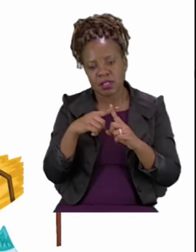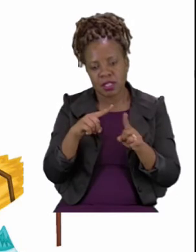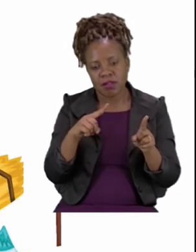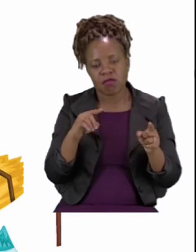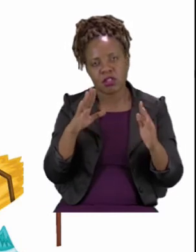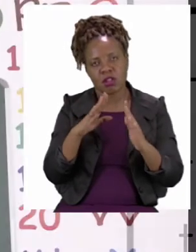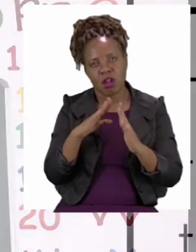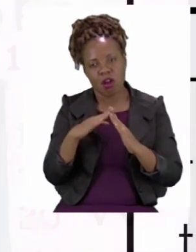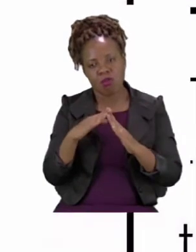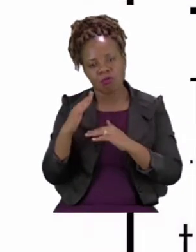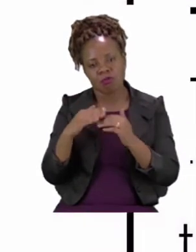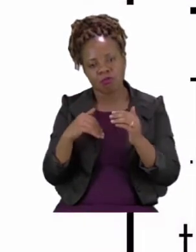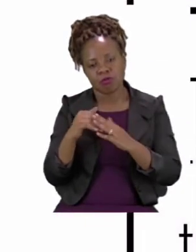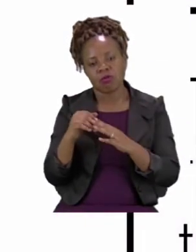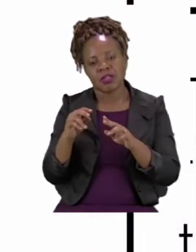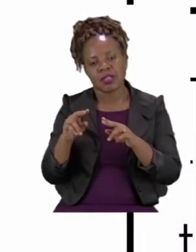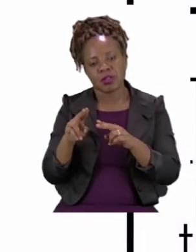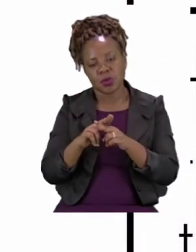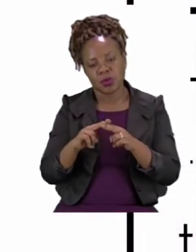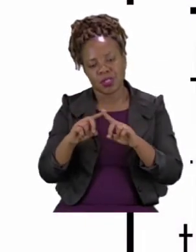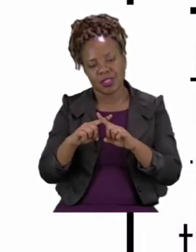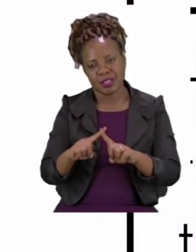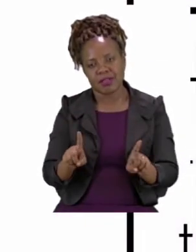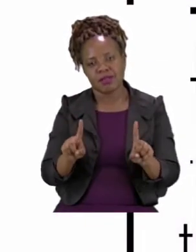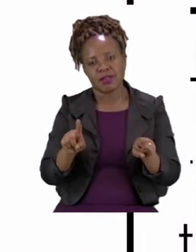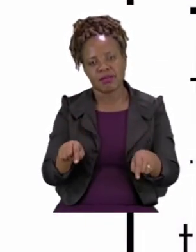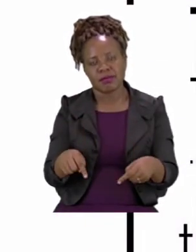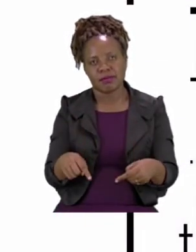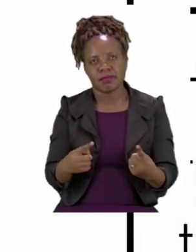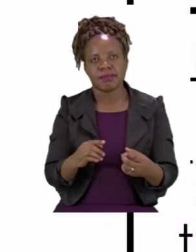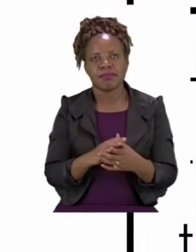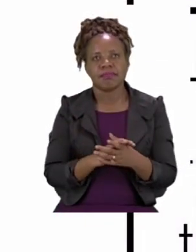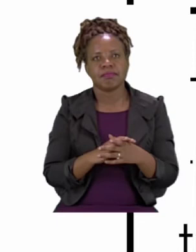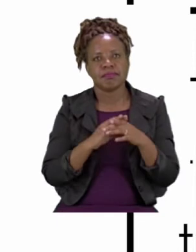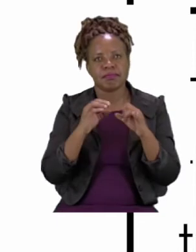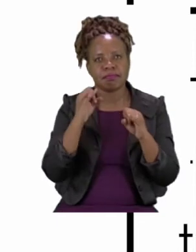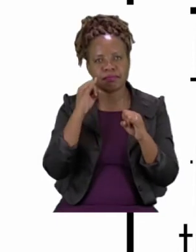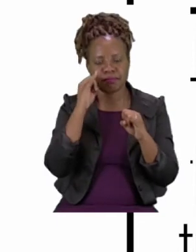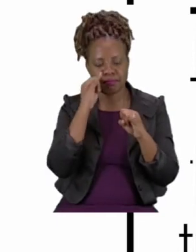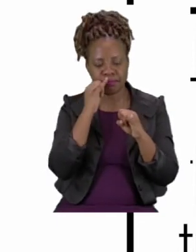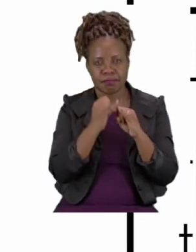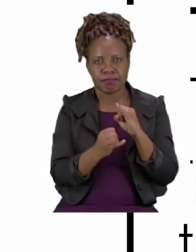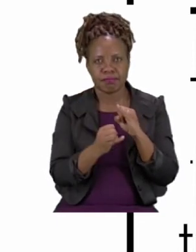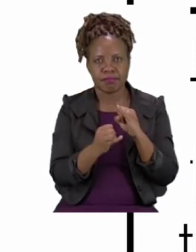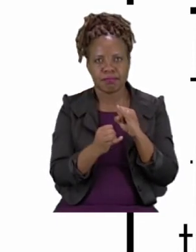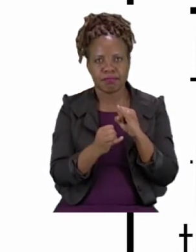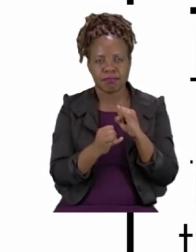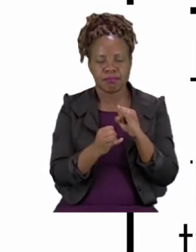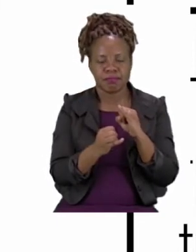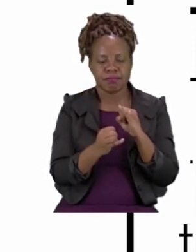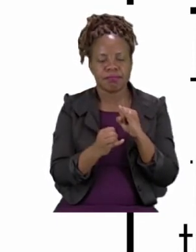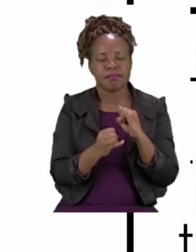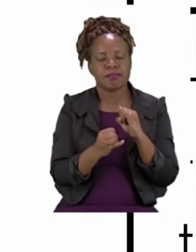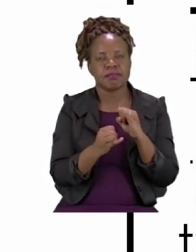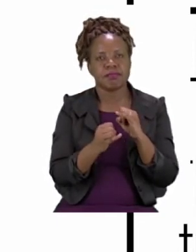material. And then the last picture that we can see is of one little pig still building his